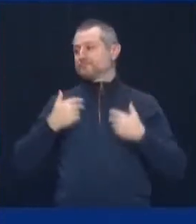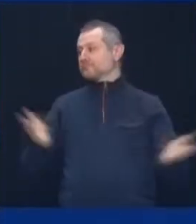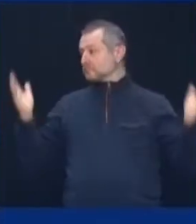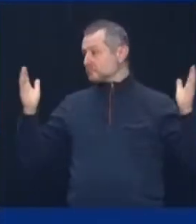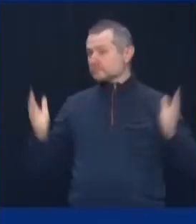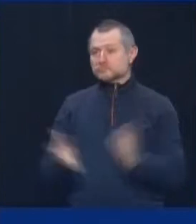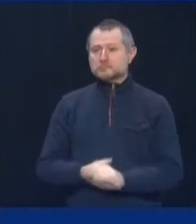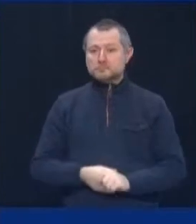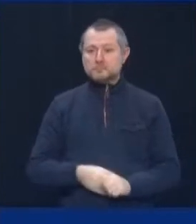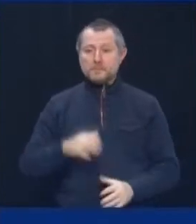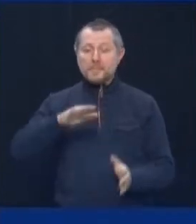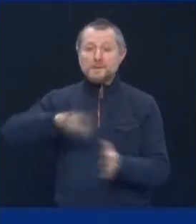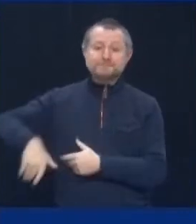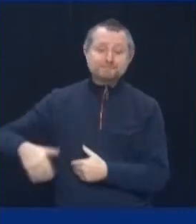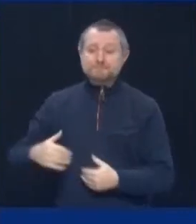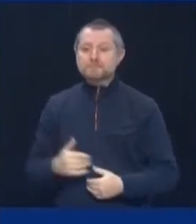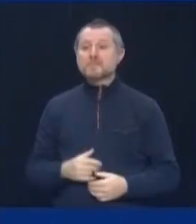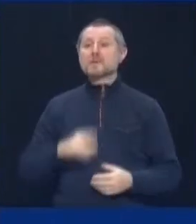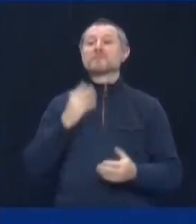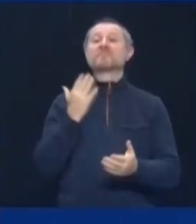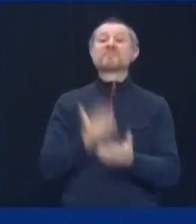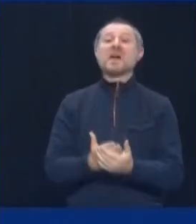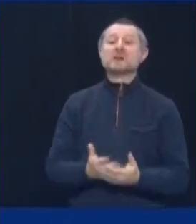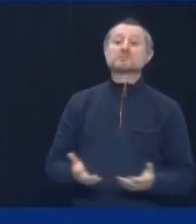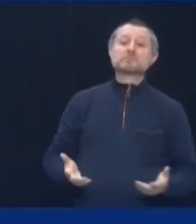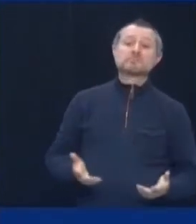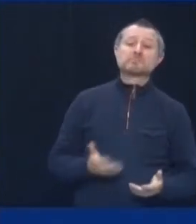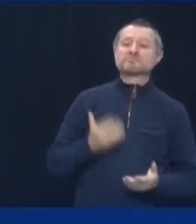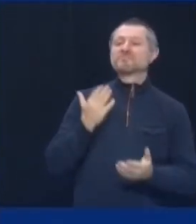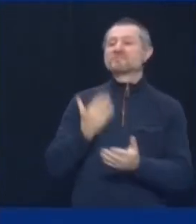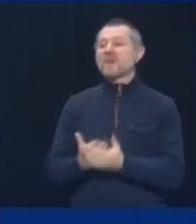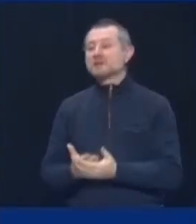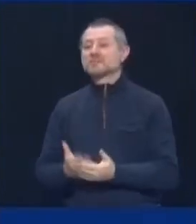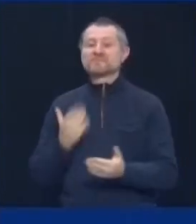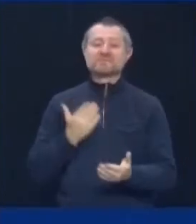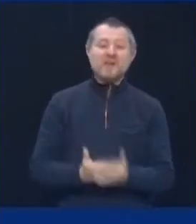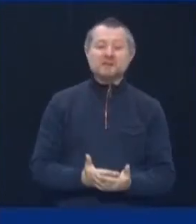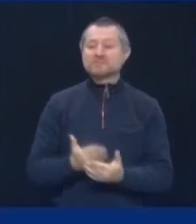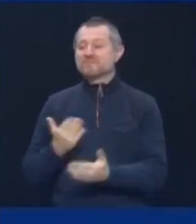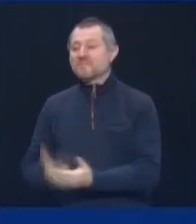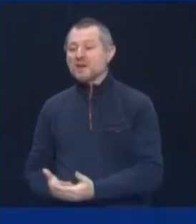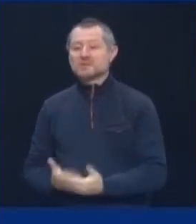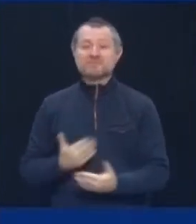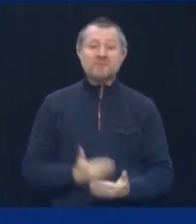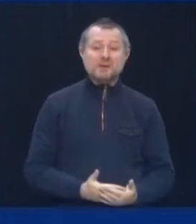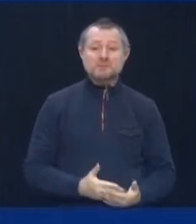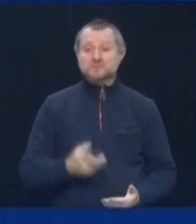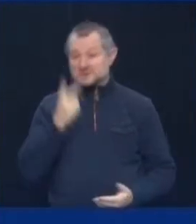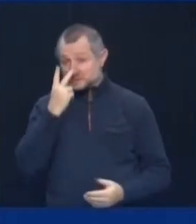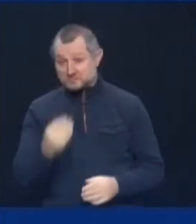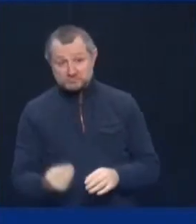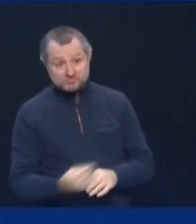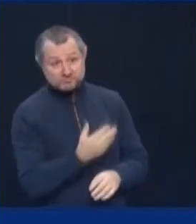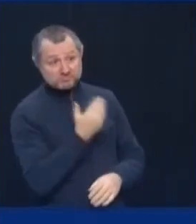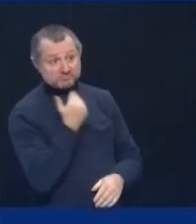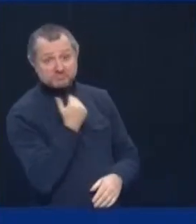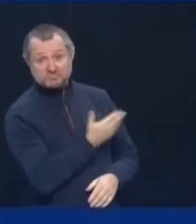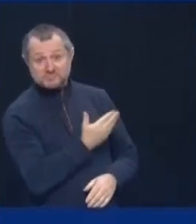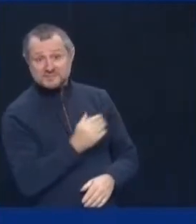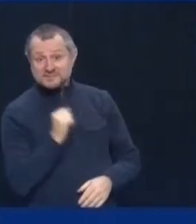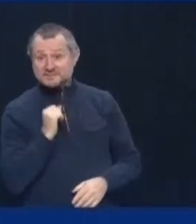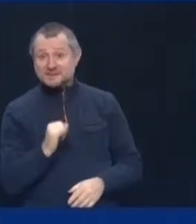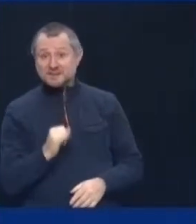there's facts. Facts, facts, facts. Put up the Staten Island slide, please. This is